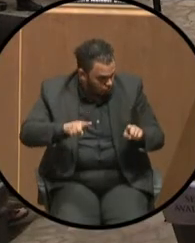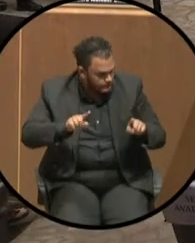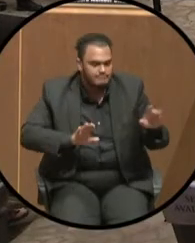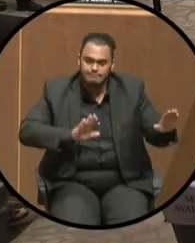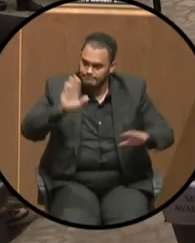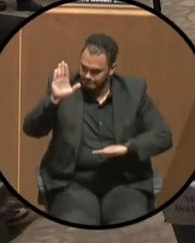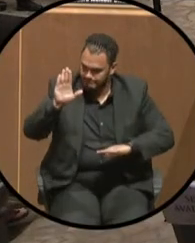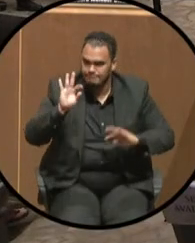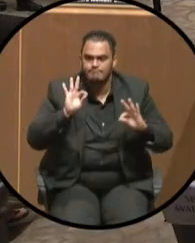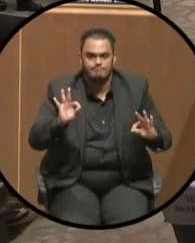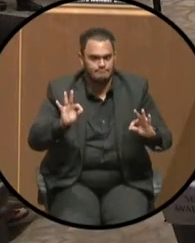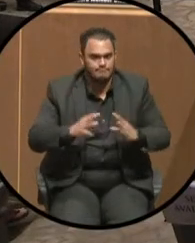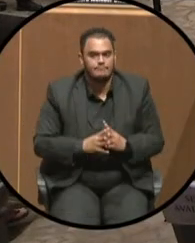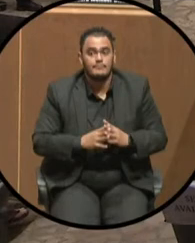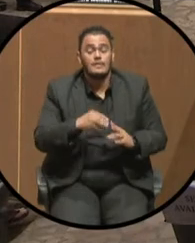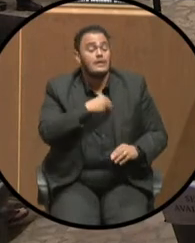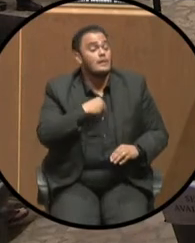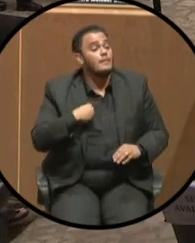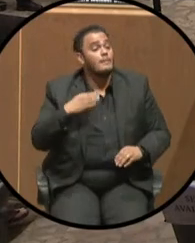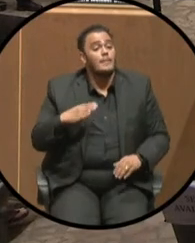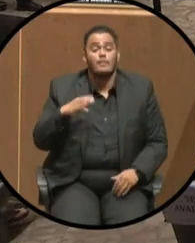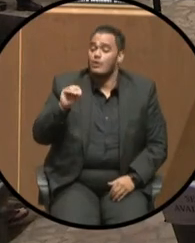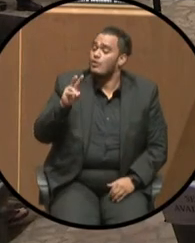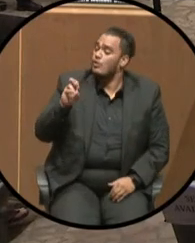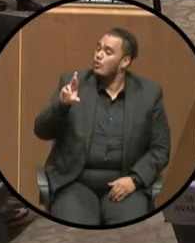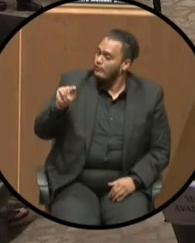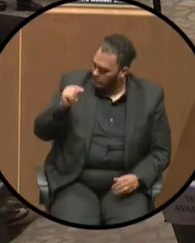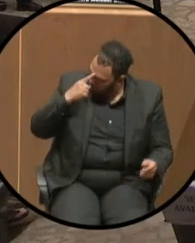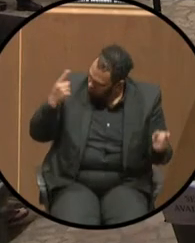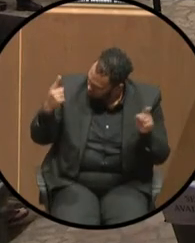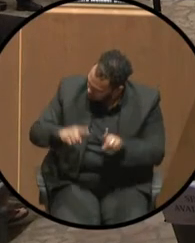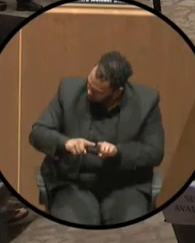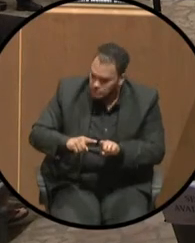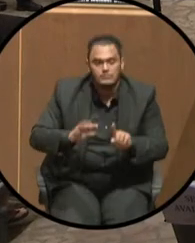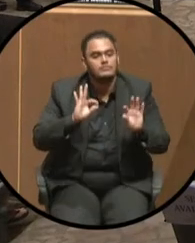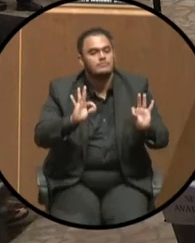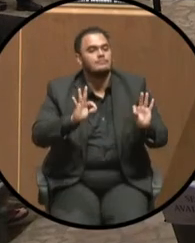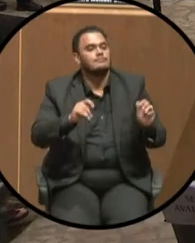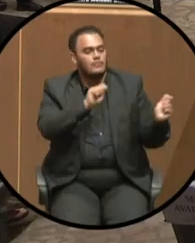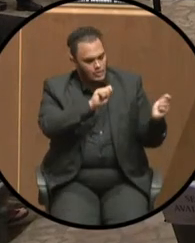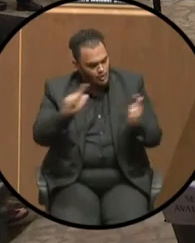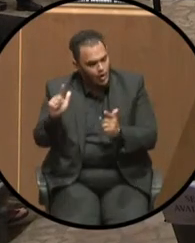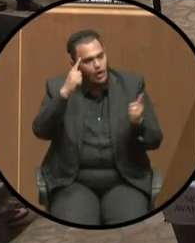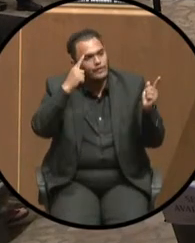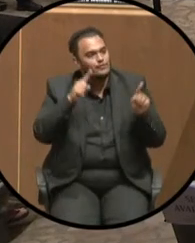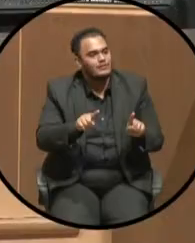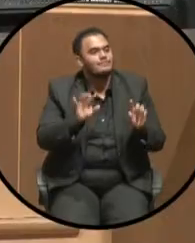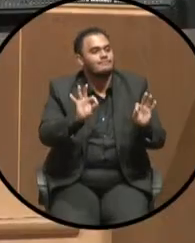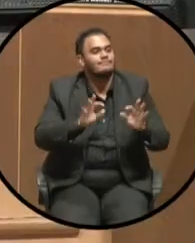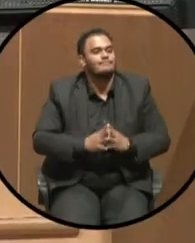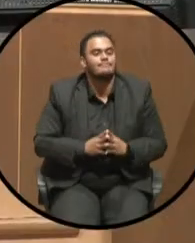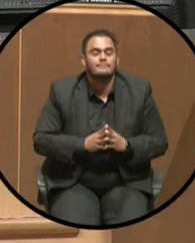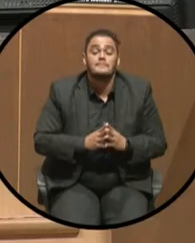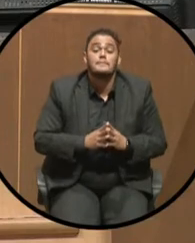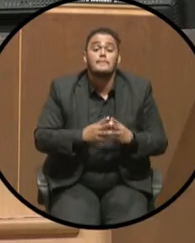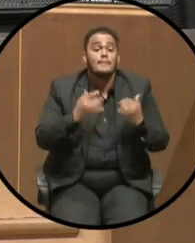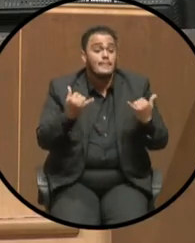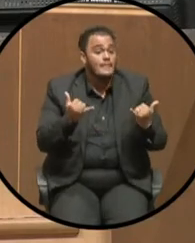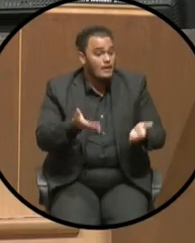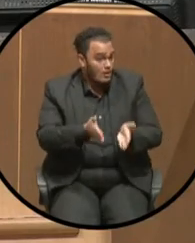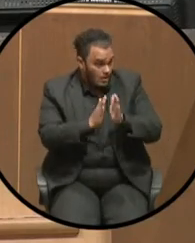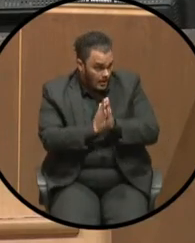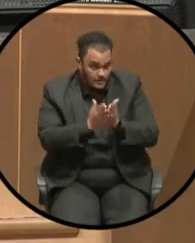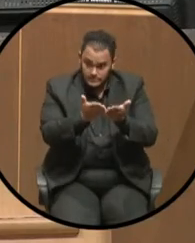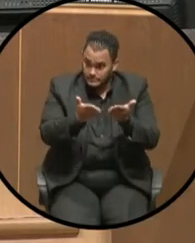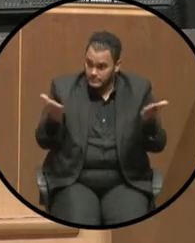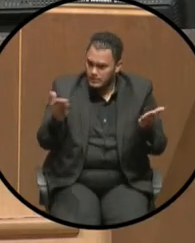Member Cobert? Aye, Chair. Any opposed? Motion carries unanimously. All right, let me ask how many